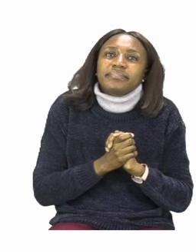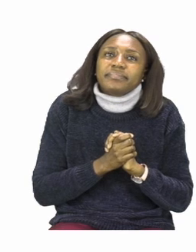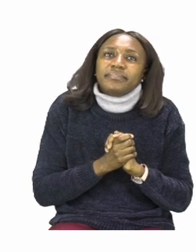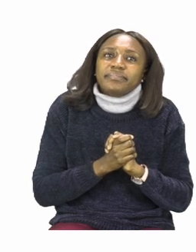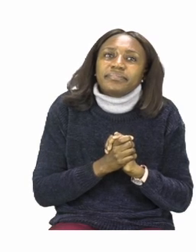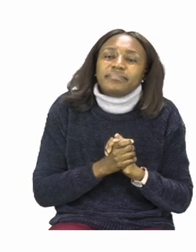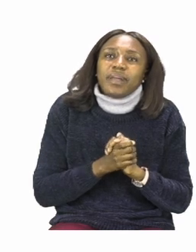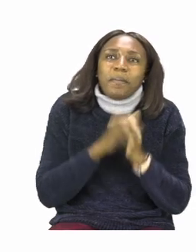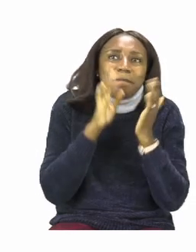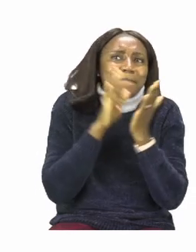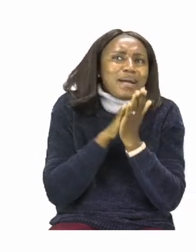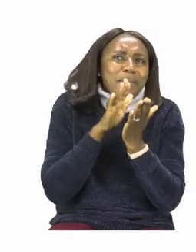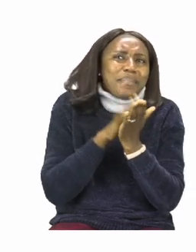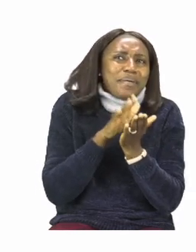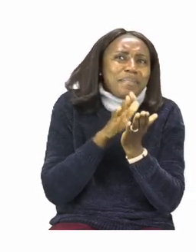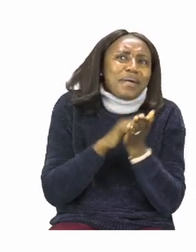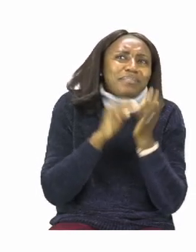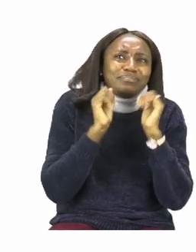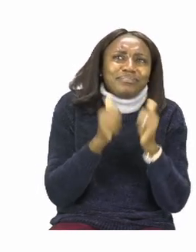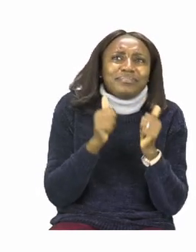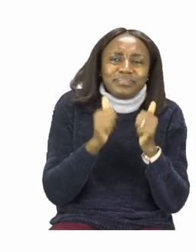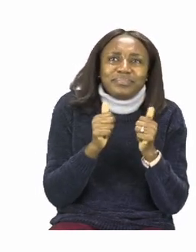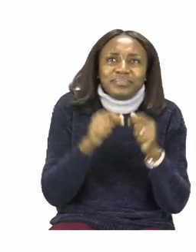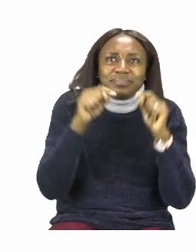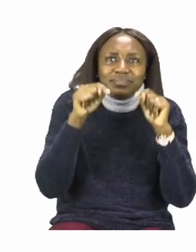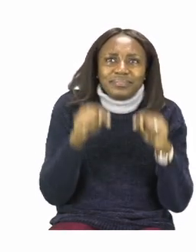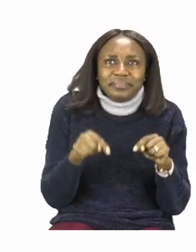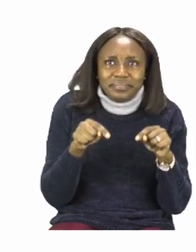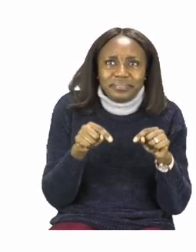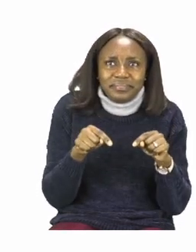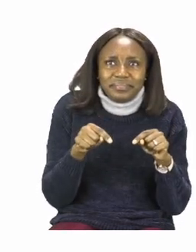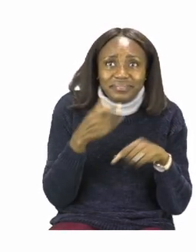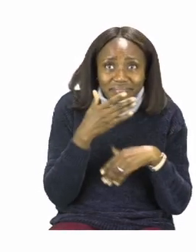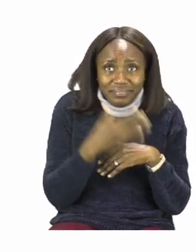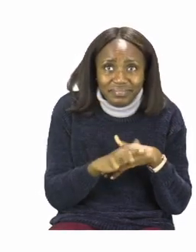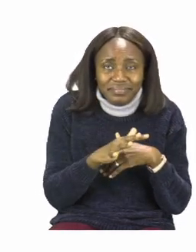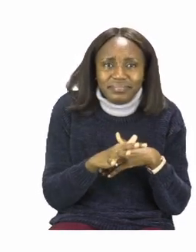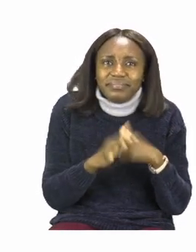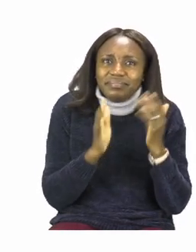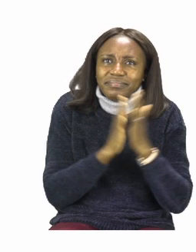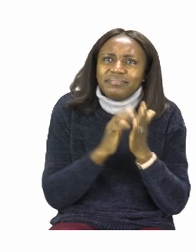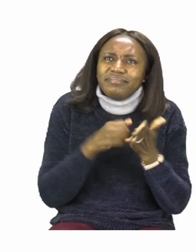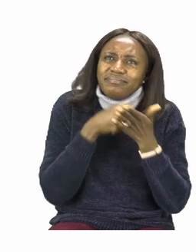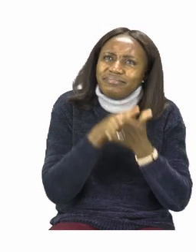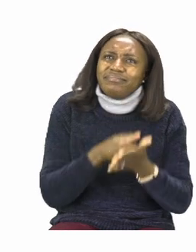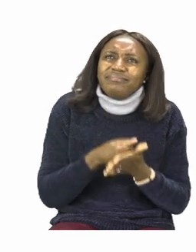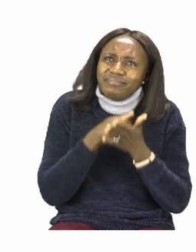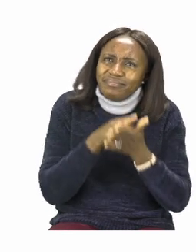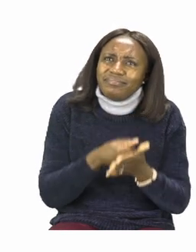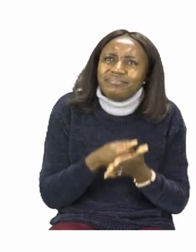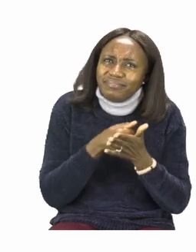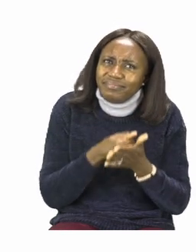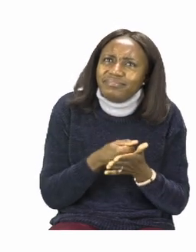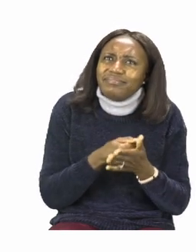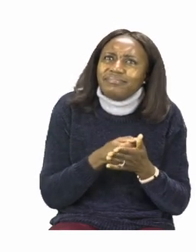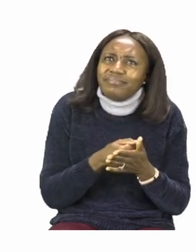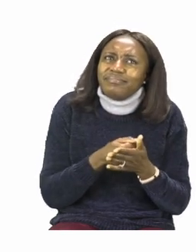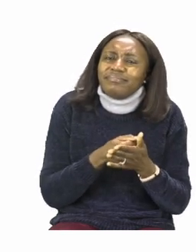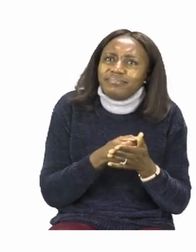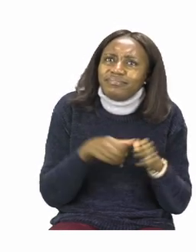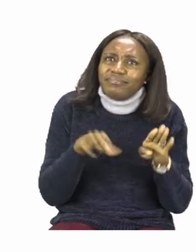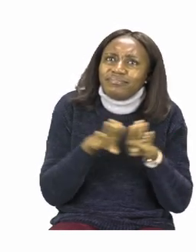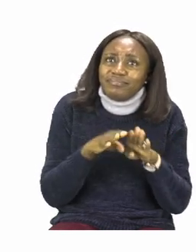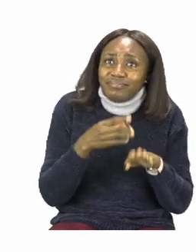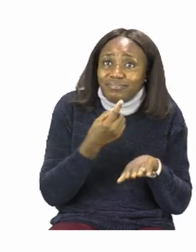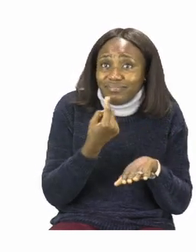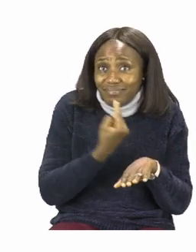Well done, everyone. Now that we have done this, I want you now to try and go back by yourselves to make sure that you cross